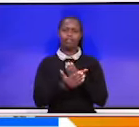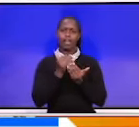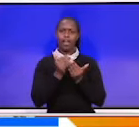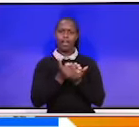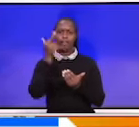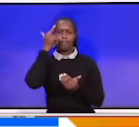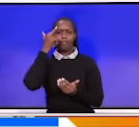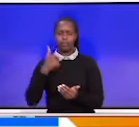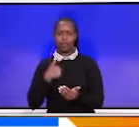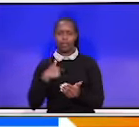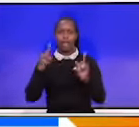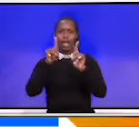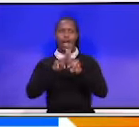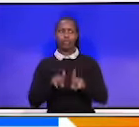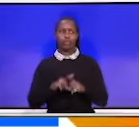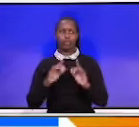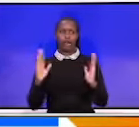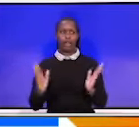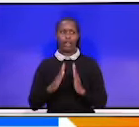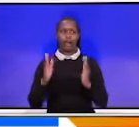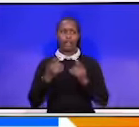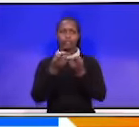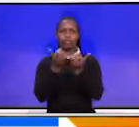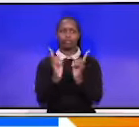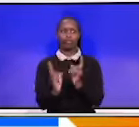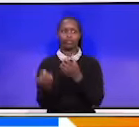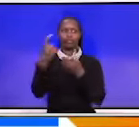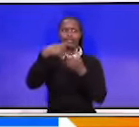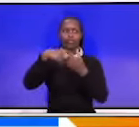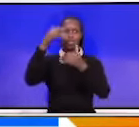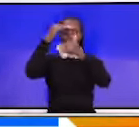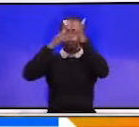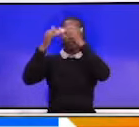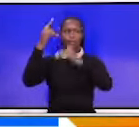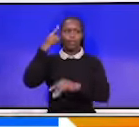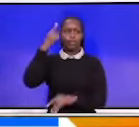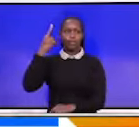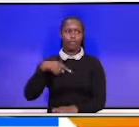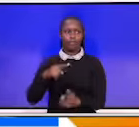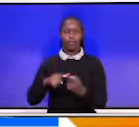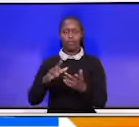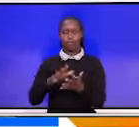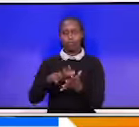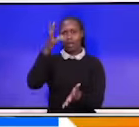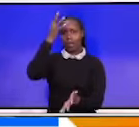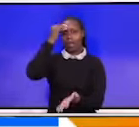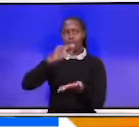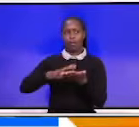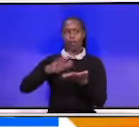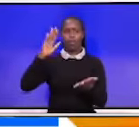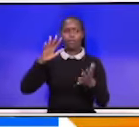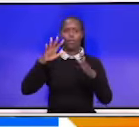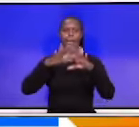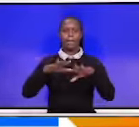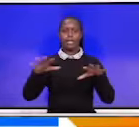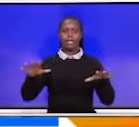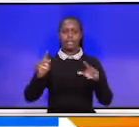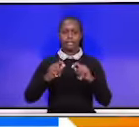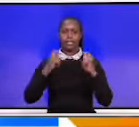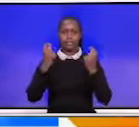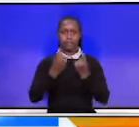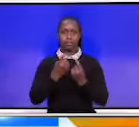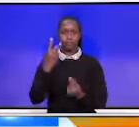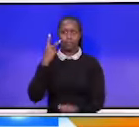I encouraged him to join the university for his further studies. The marketing team, you see, I have